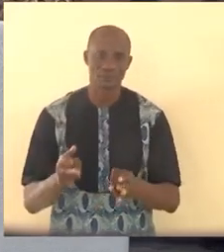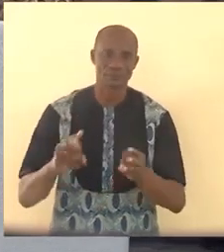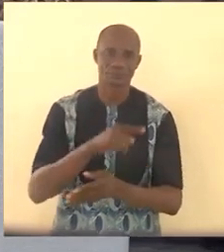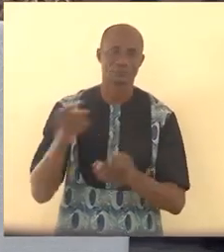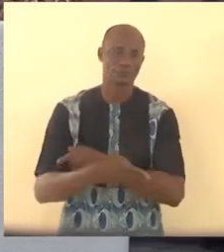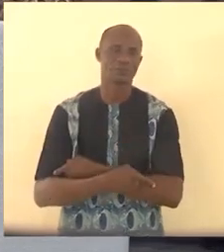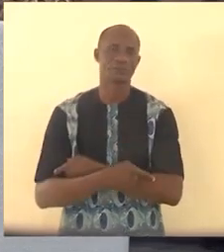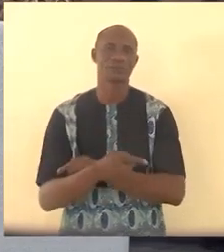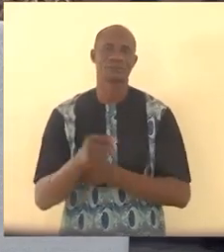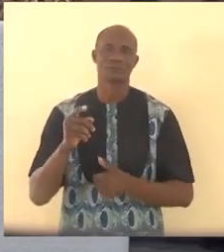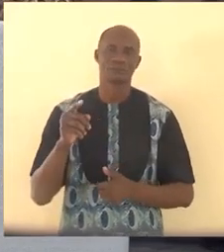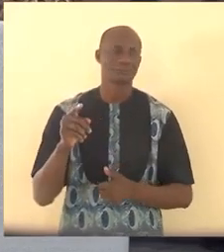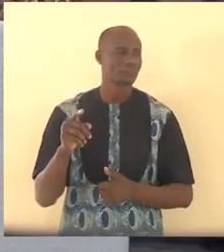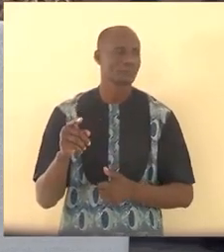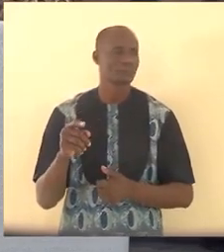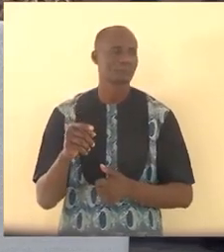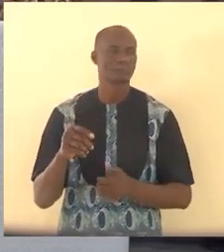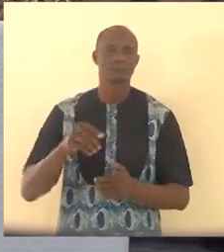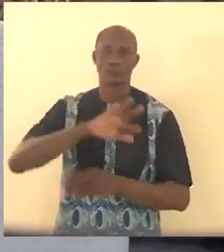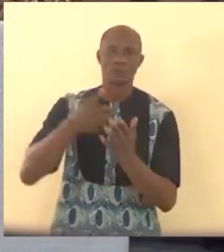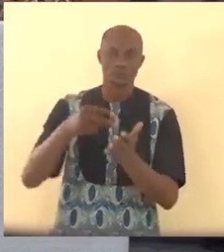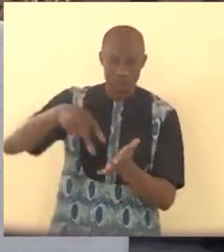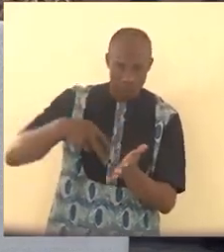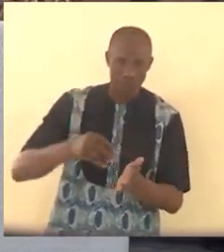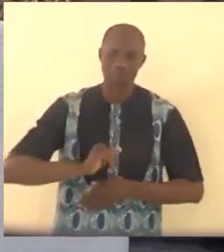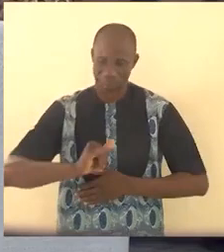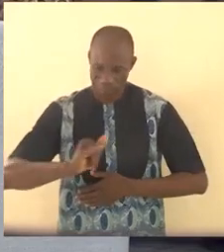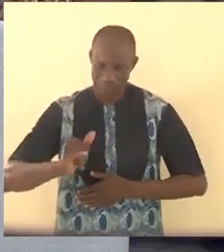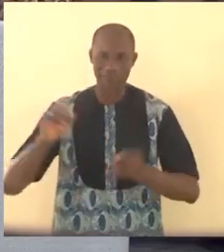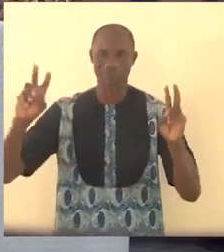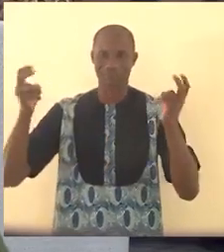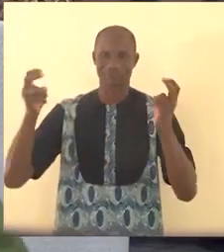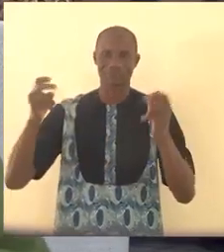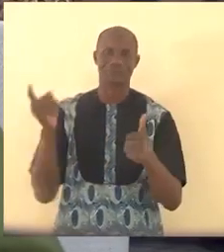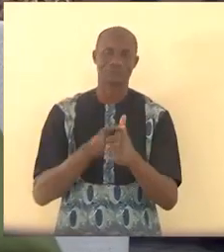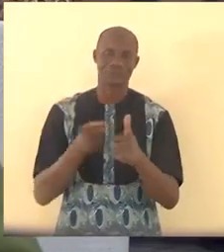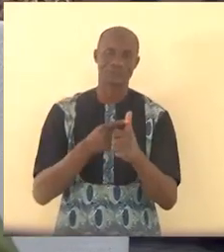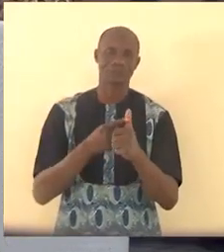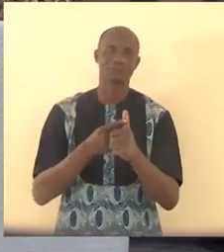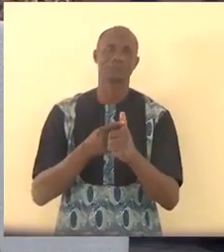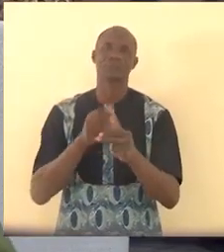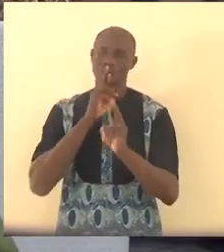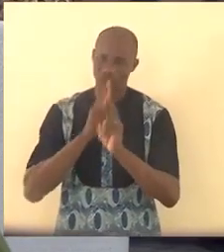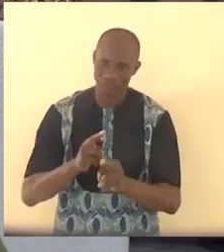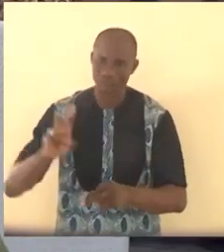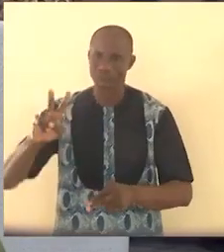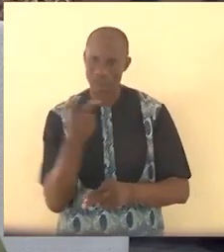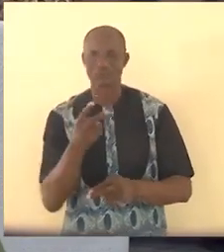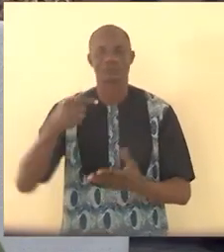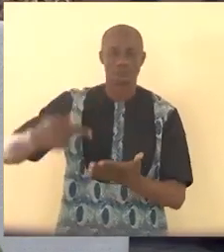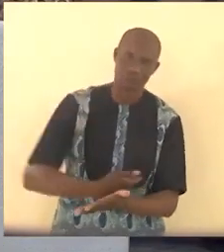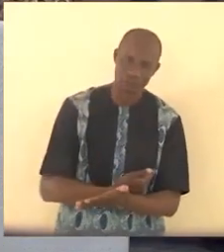Sundays that every reading is the same topic. Yeah. Every reading. First reading, responsorial psalm. Second